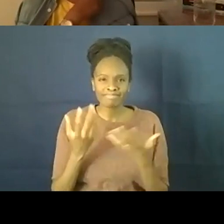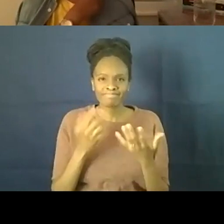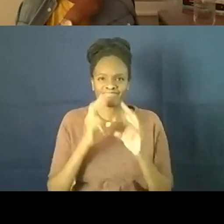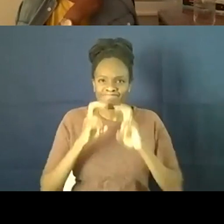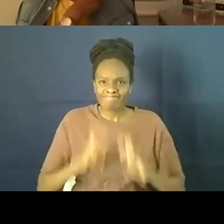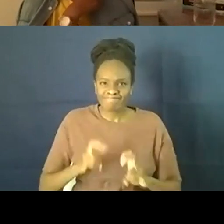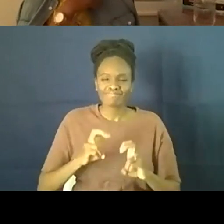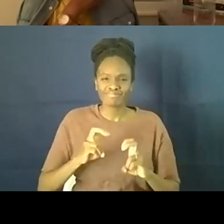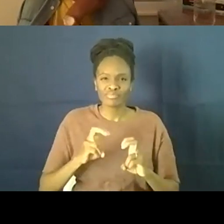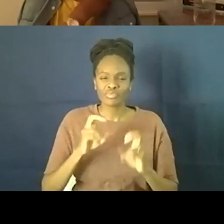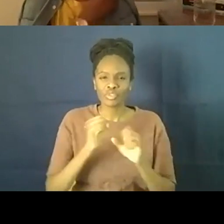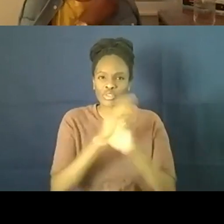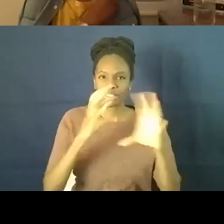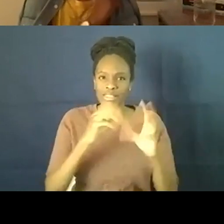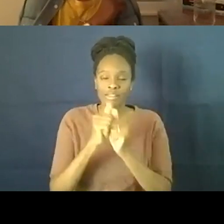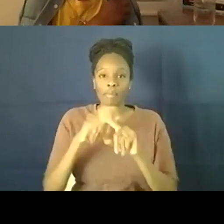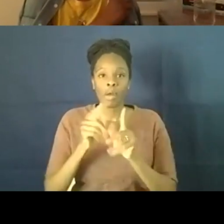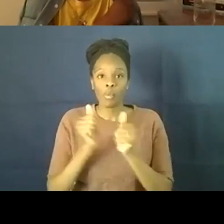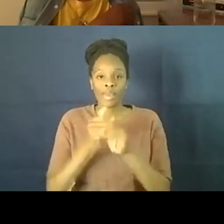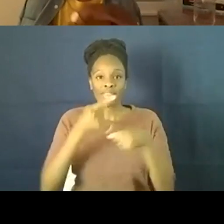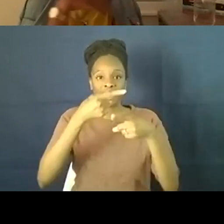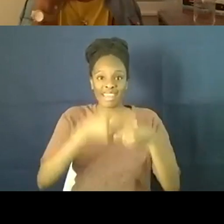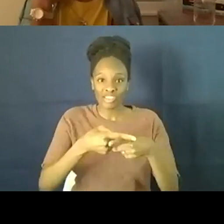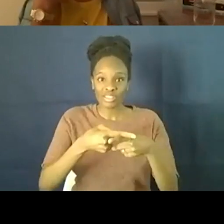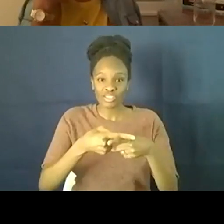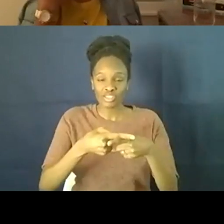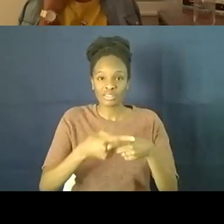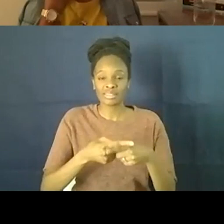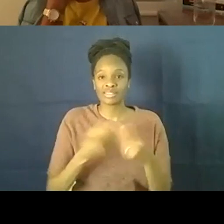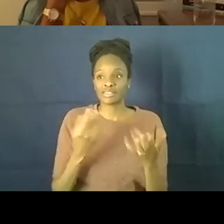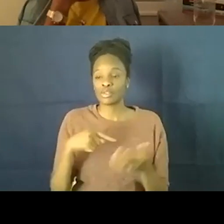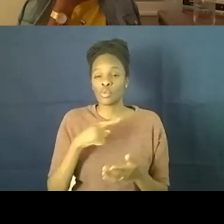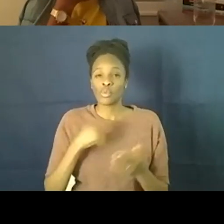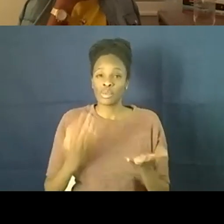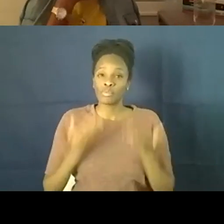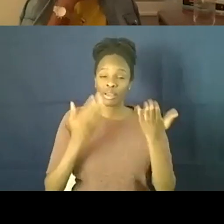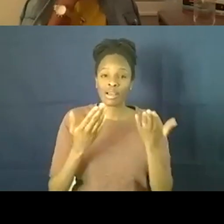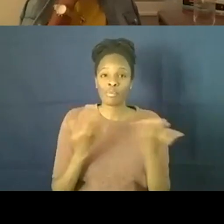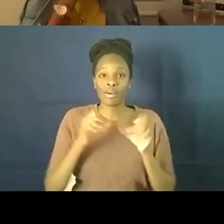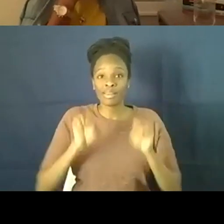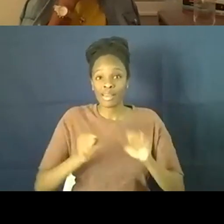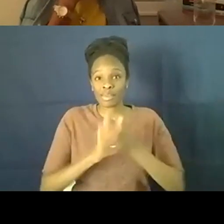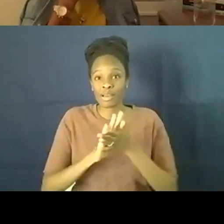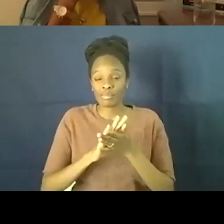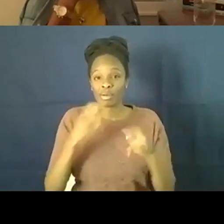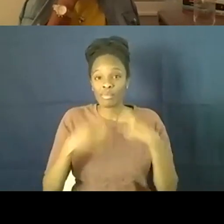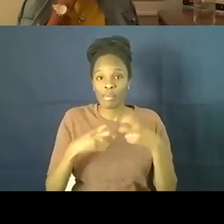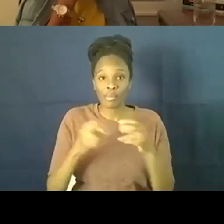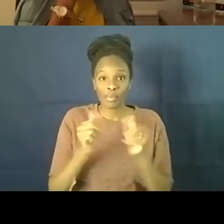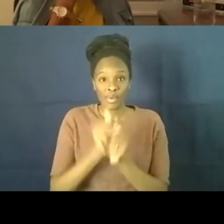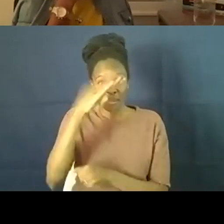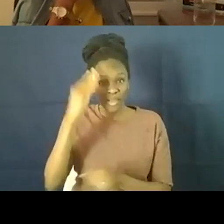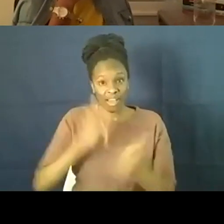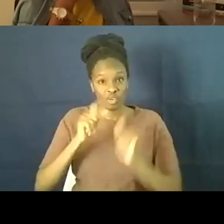specifically with intersections, we bring up potential problematic things. And, you know, when you're doing a black show, you have to think about all